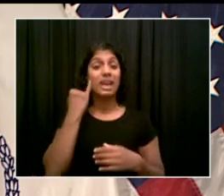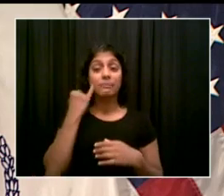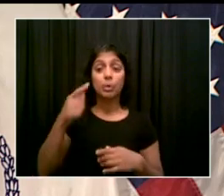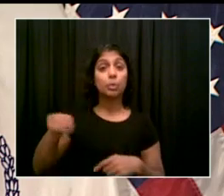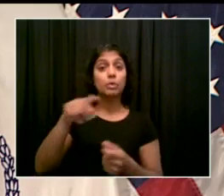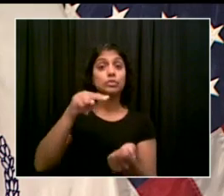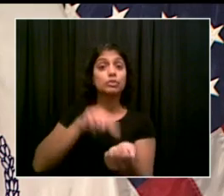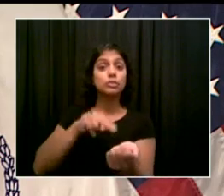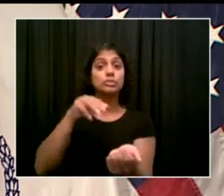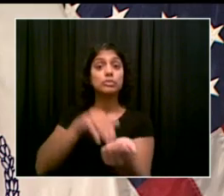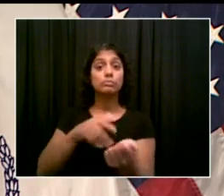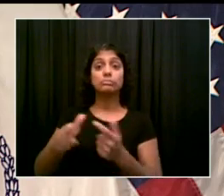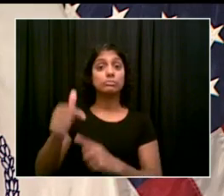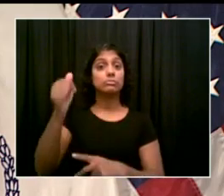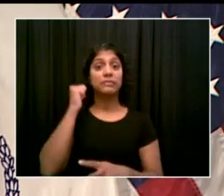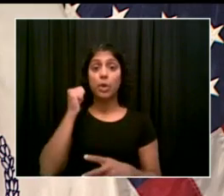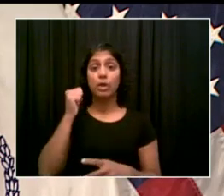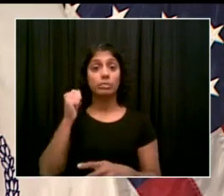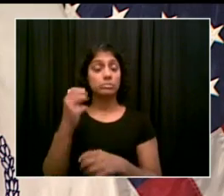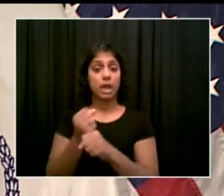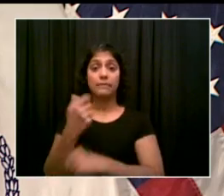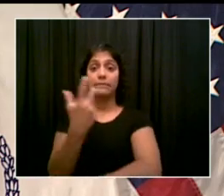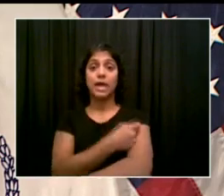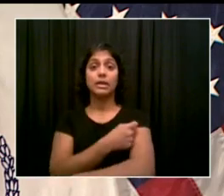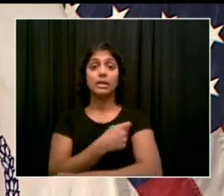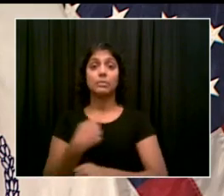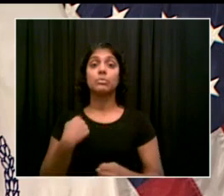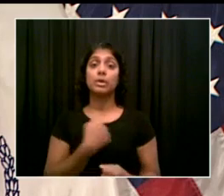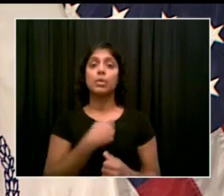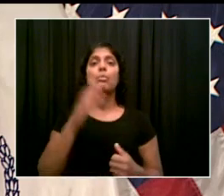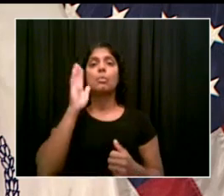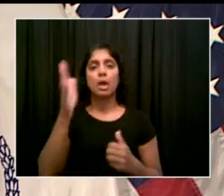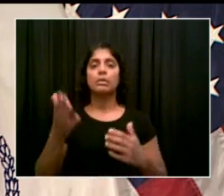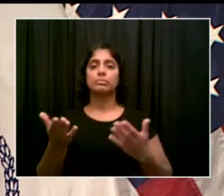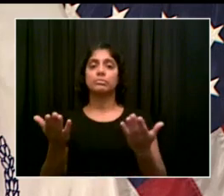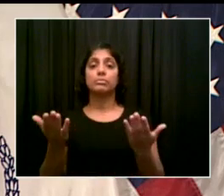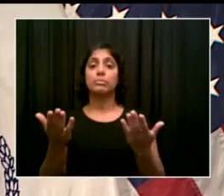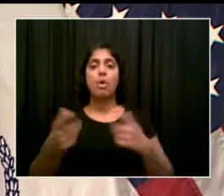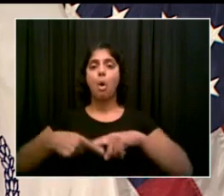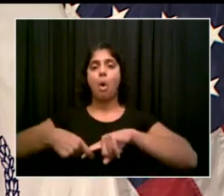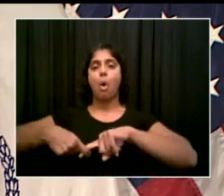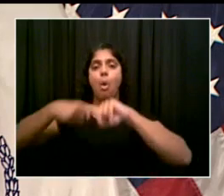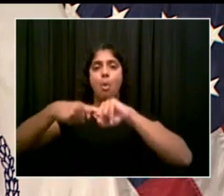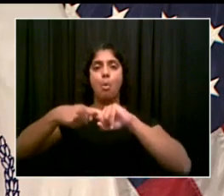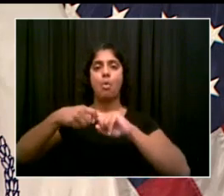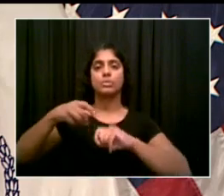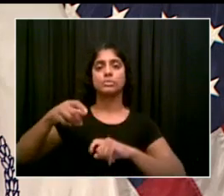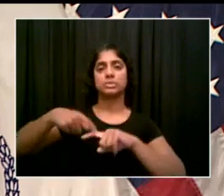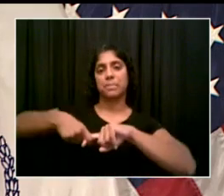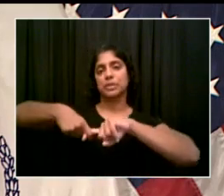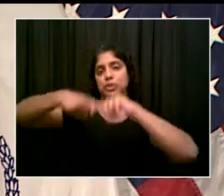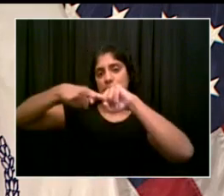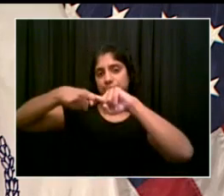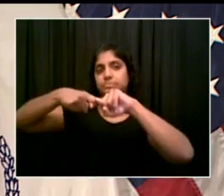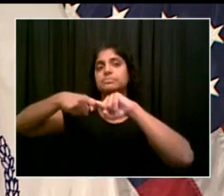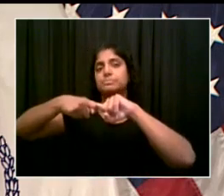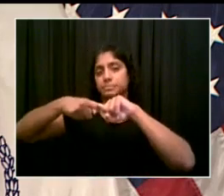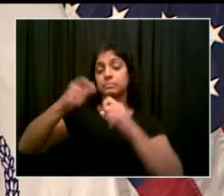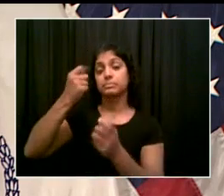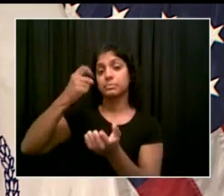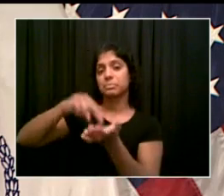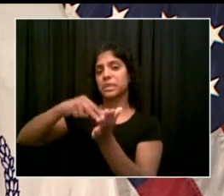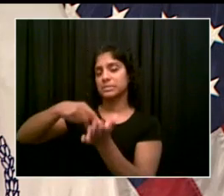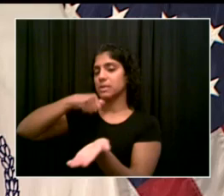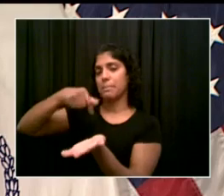Go ahead, James. Okay, and can you talk more about what residual effect